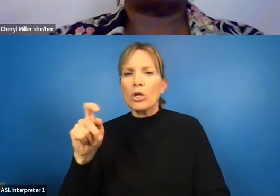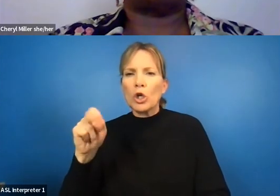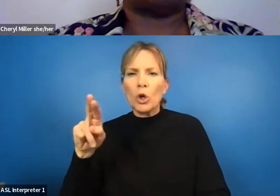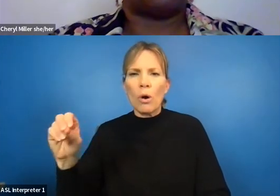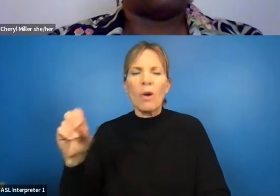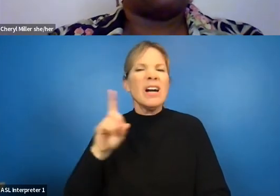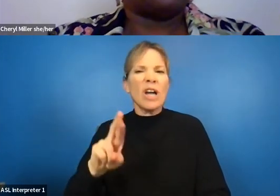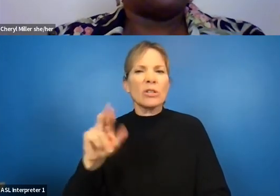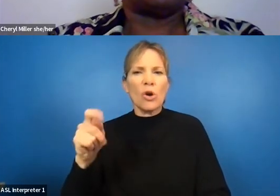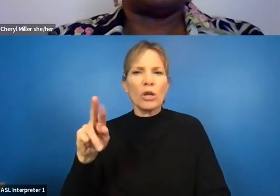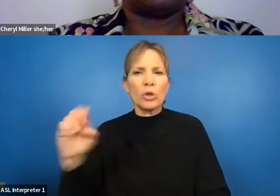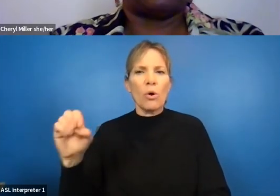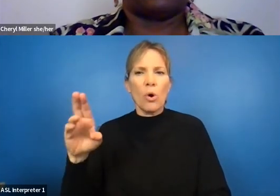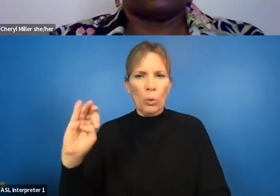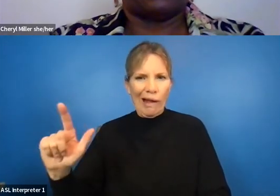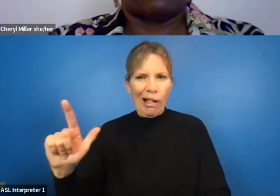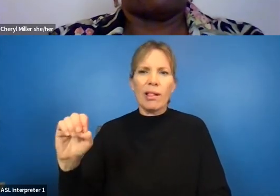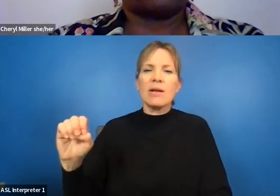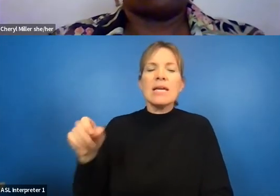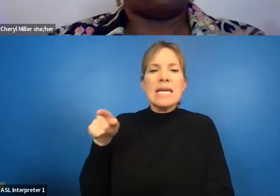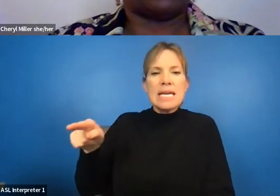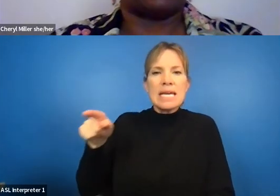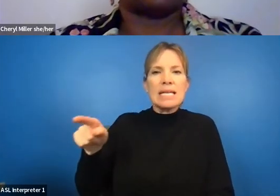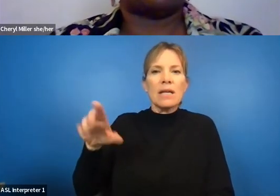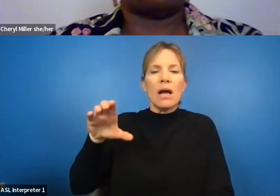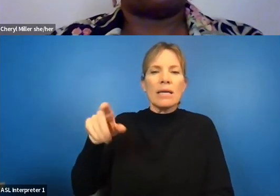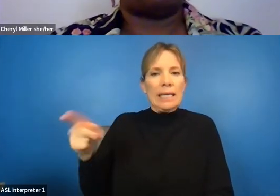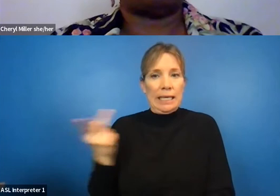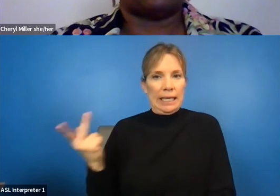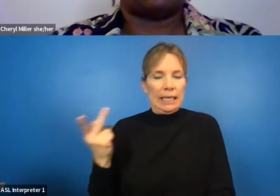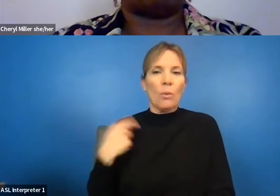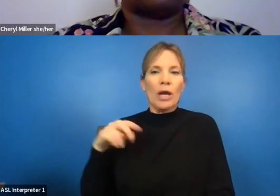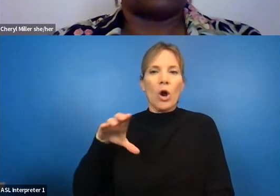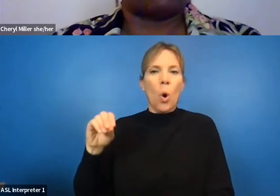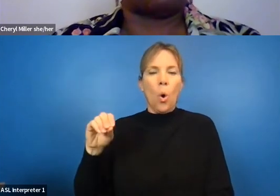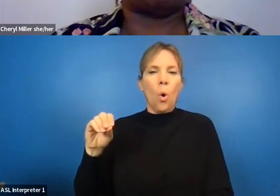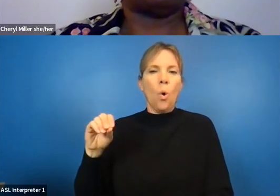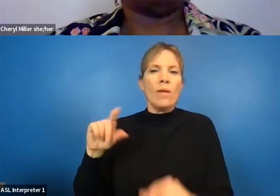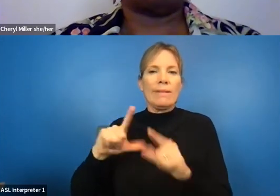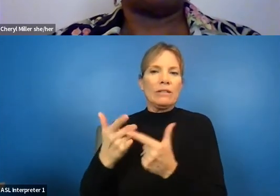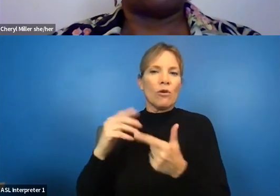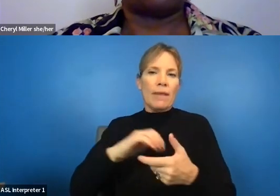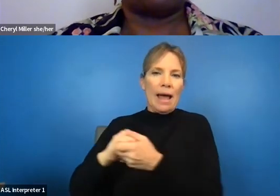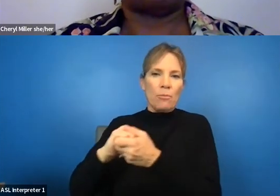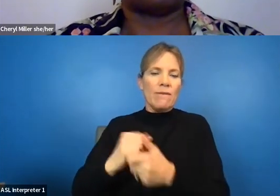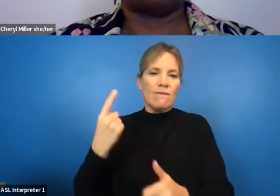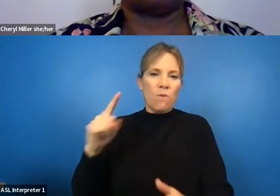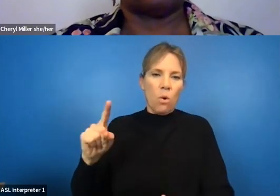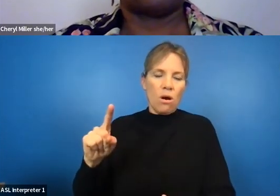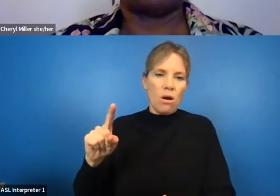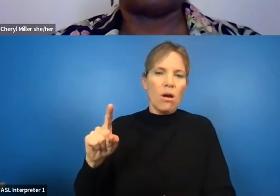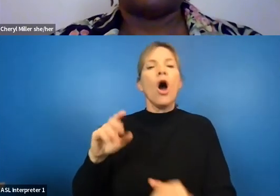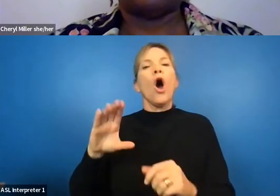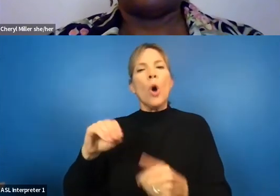Dr. Arturo Carrillo is the he and I are co-leads for the collaborative for